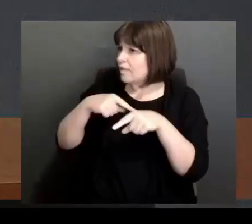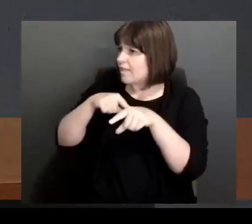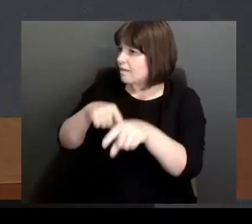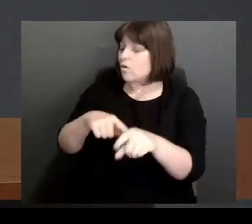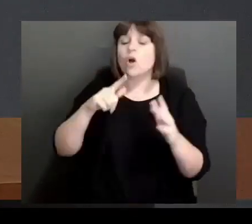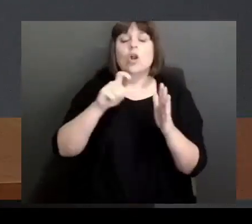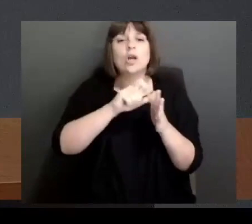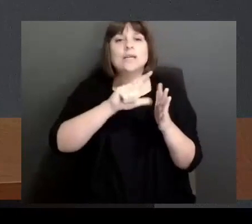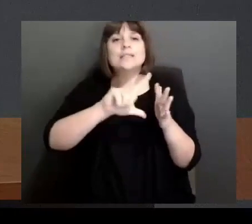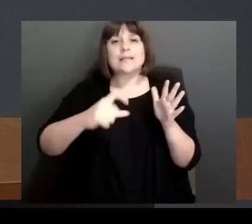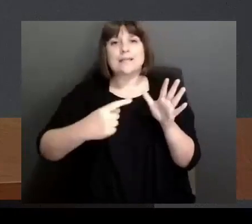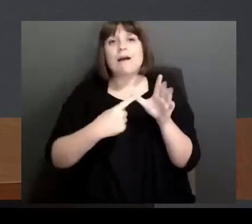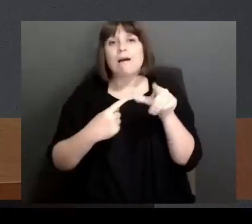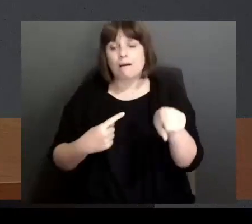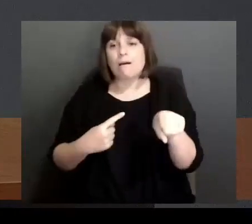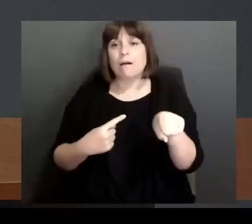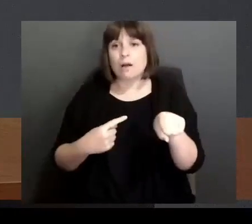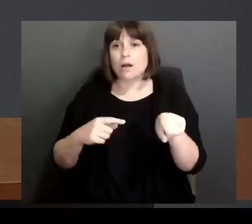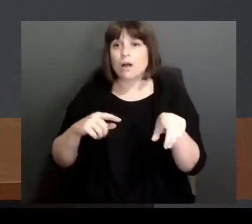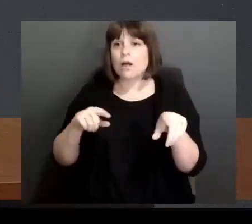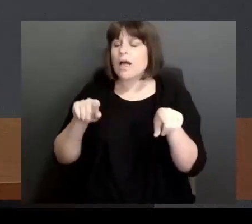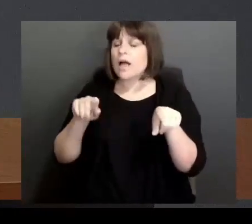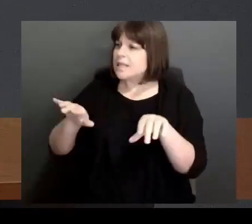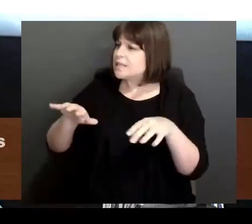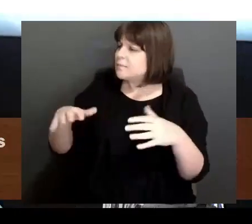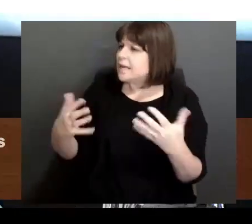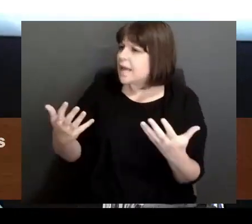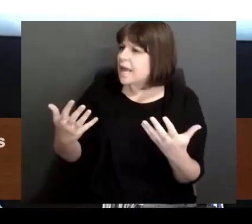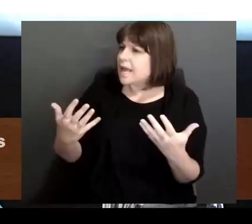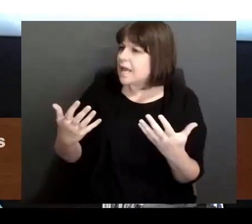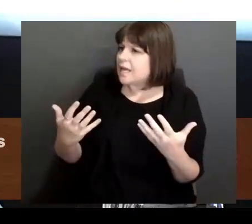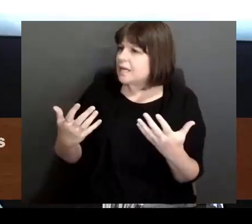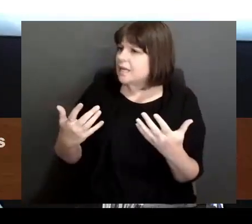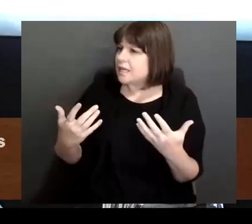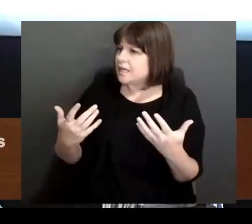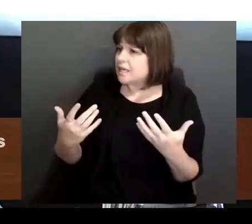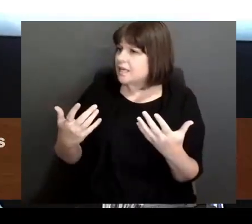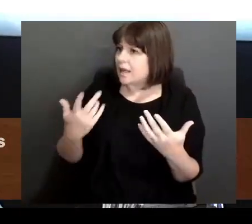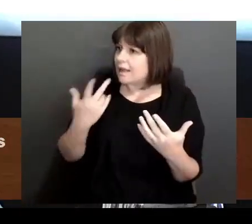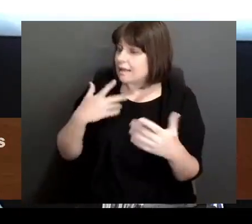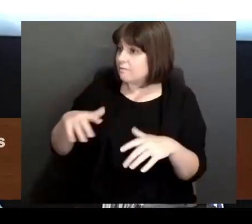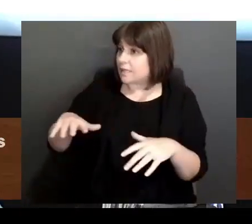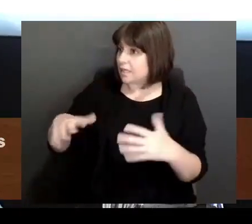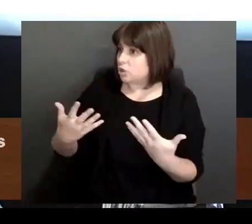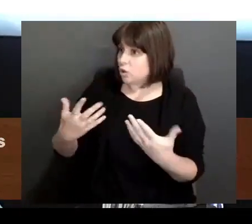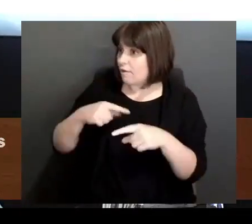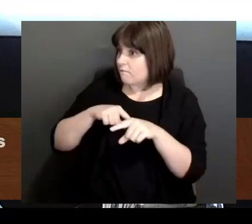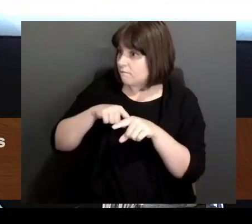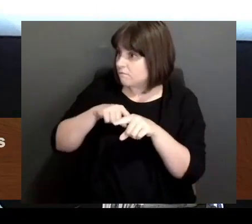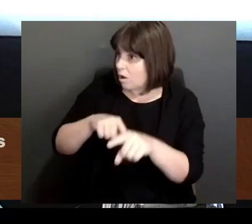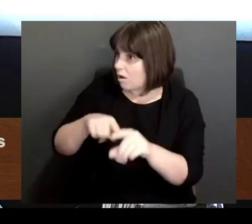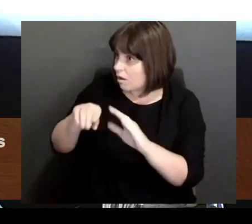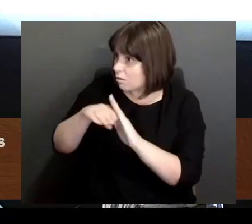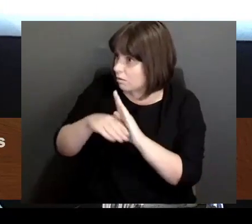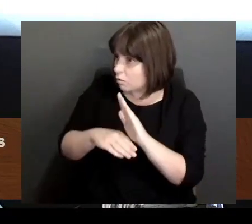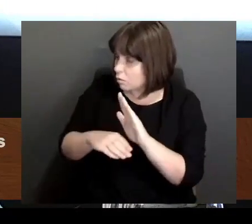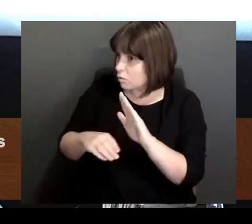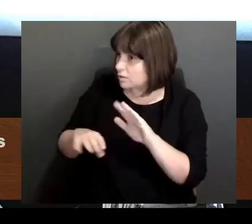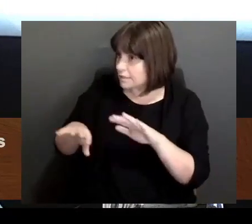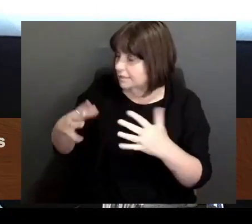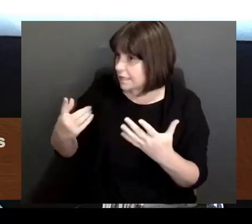been any repercussions for not doing that at this point, do we know? If we're talking about coal